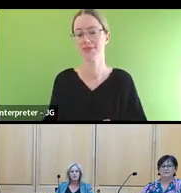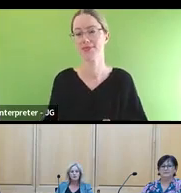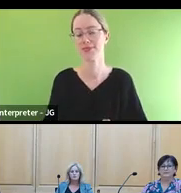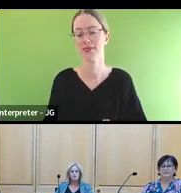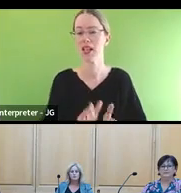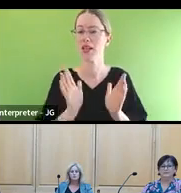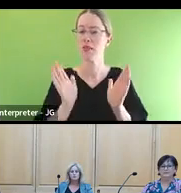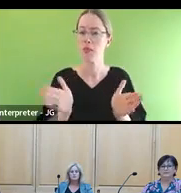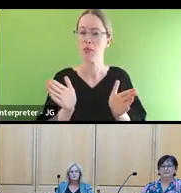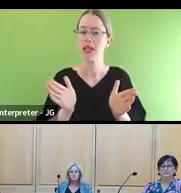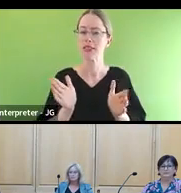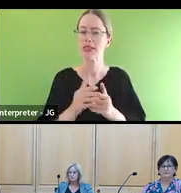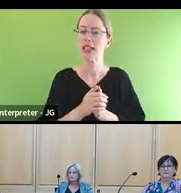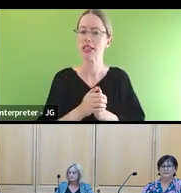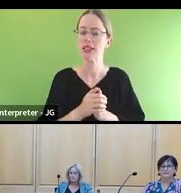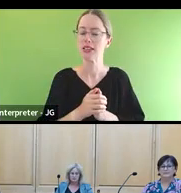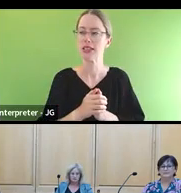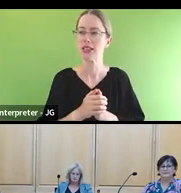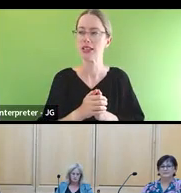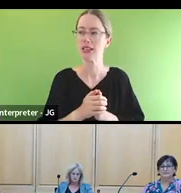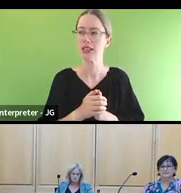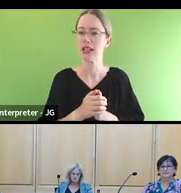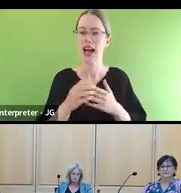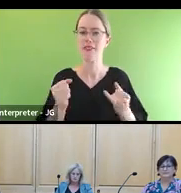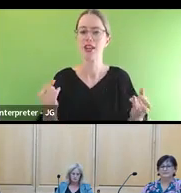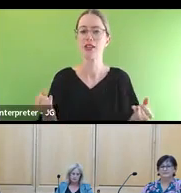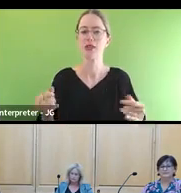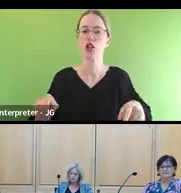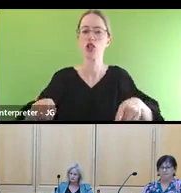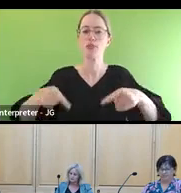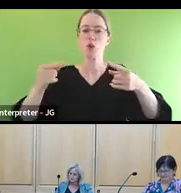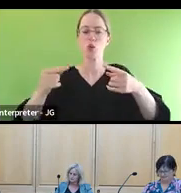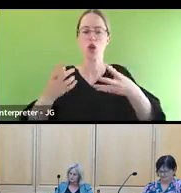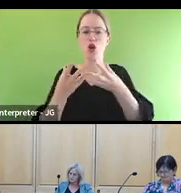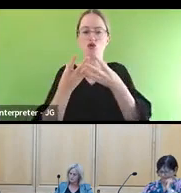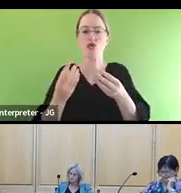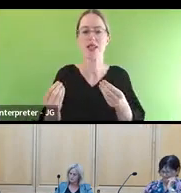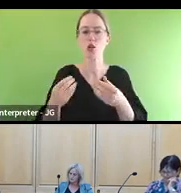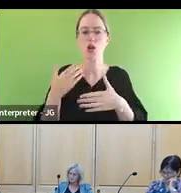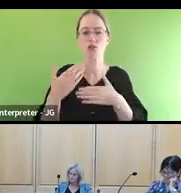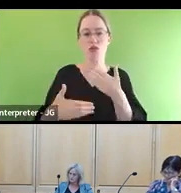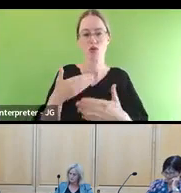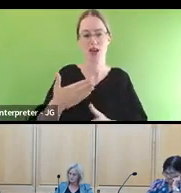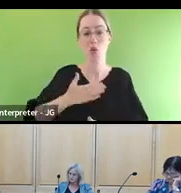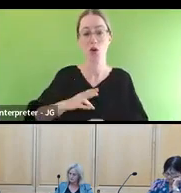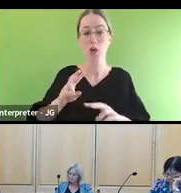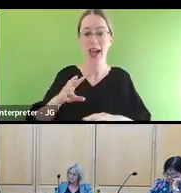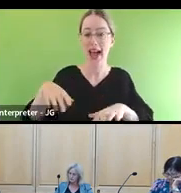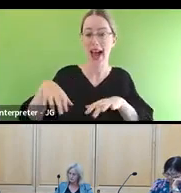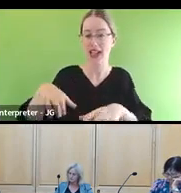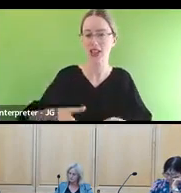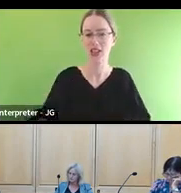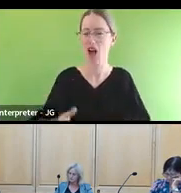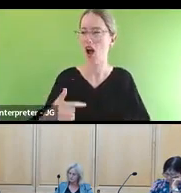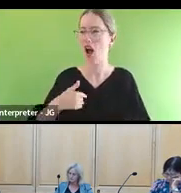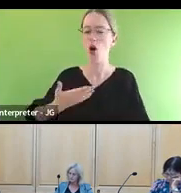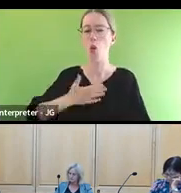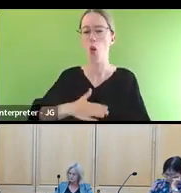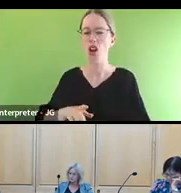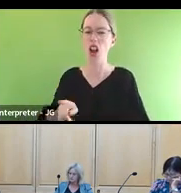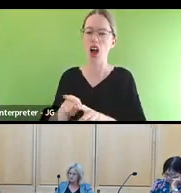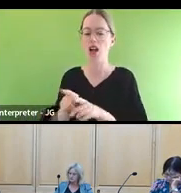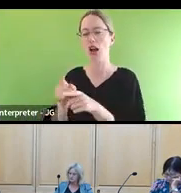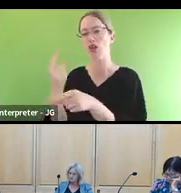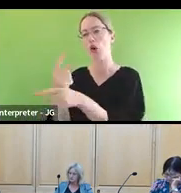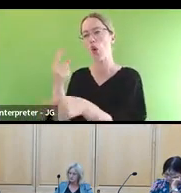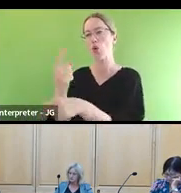have a dispute resolution process. I want to see some action. I don't want to see any more kind of like, let's